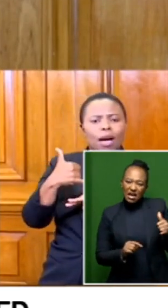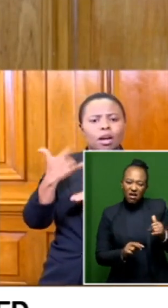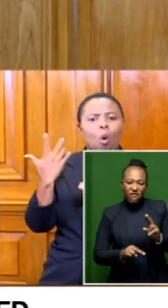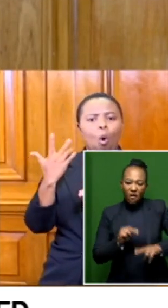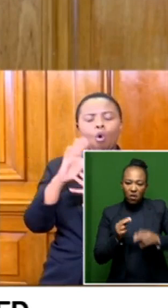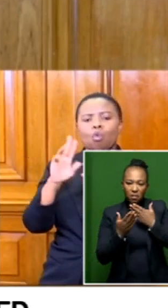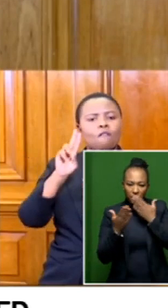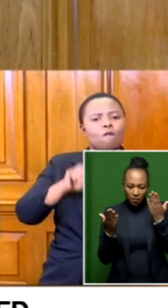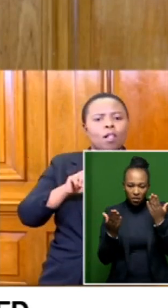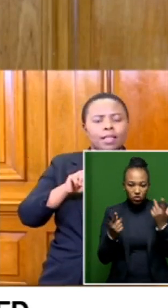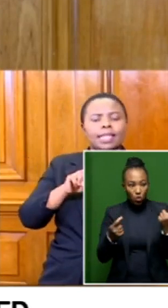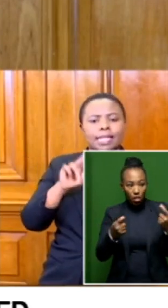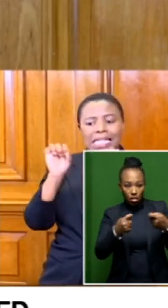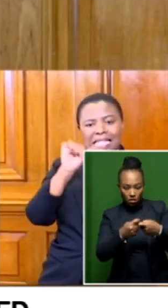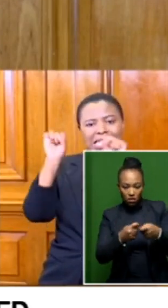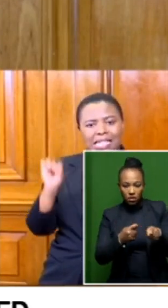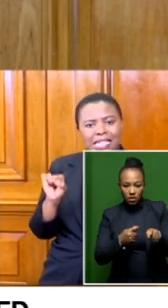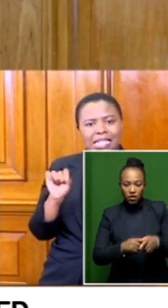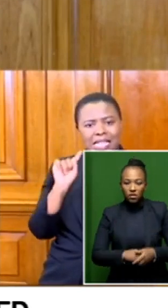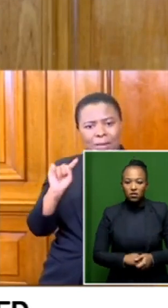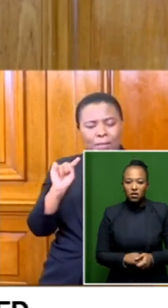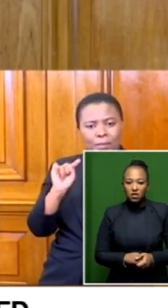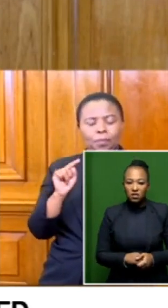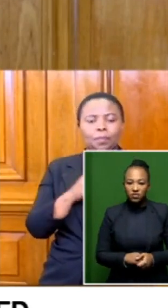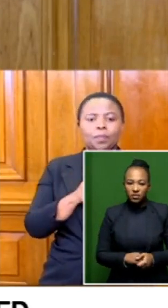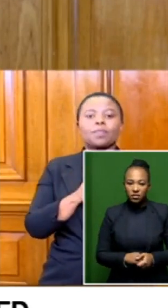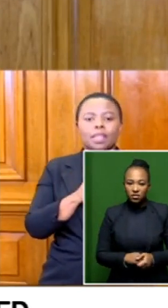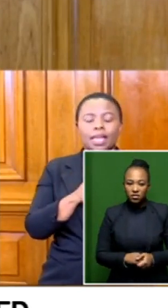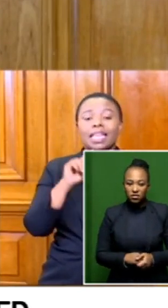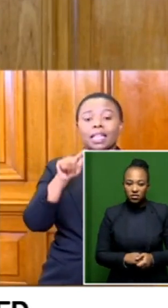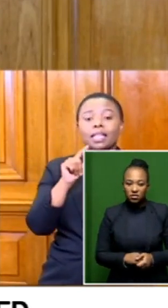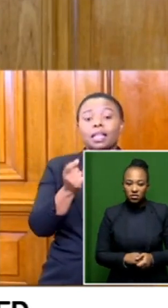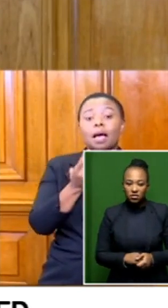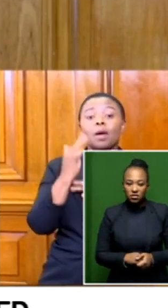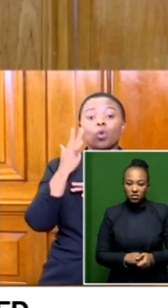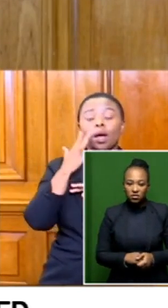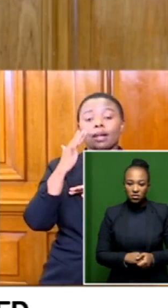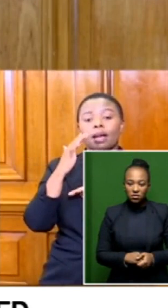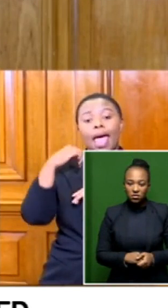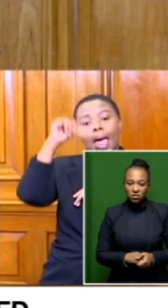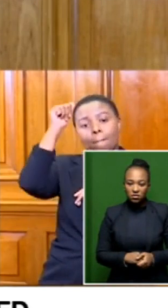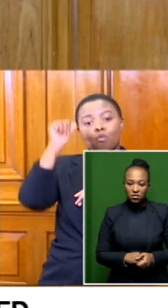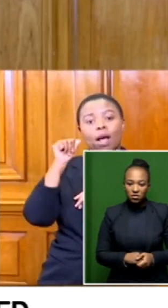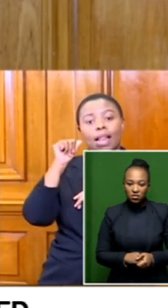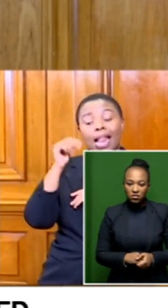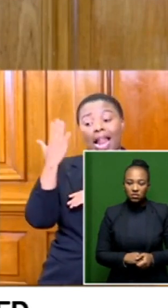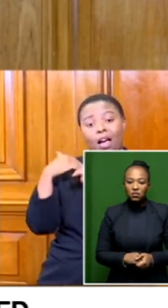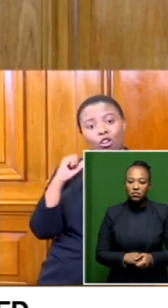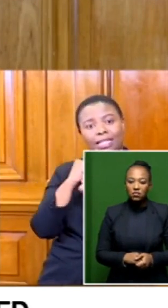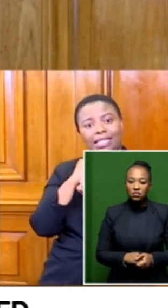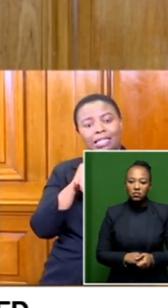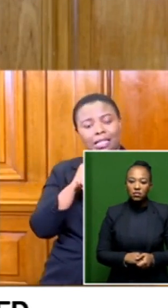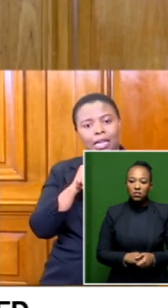scheme. This scheme was brought into force in April last year to provide quick